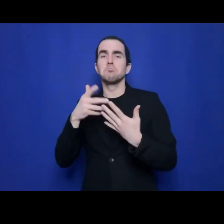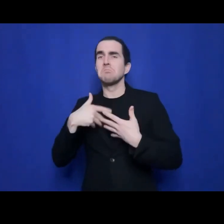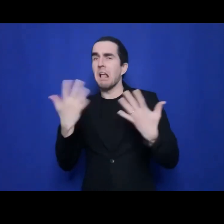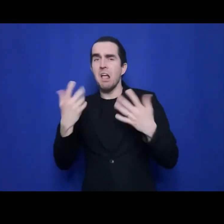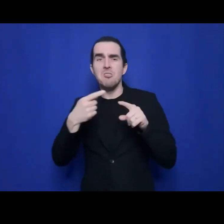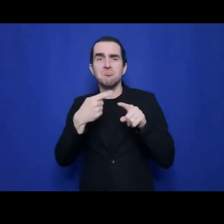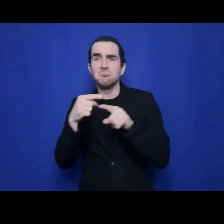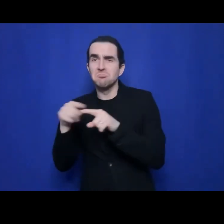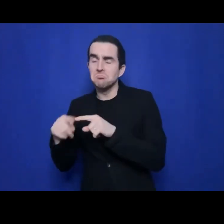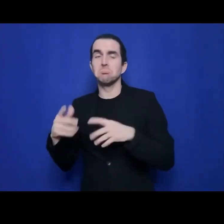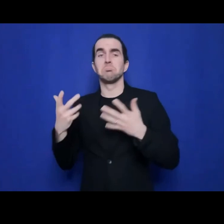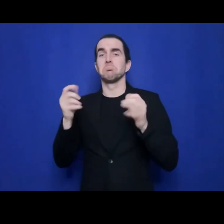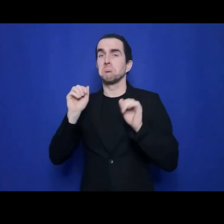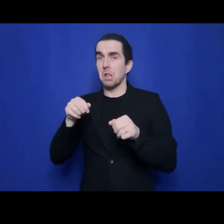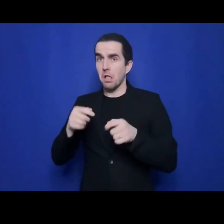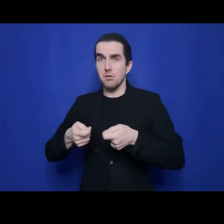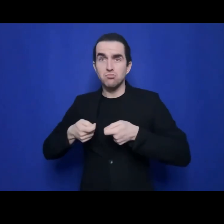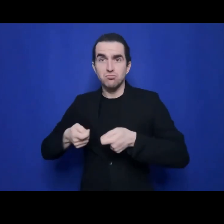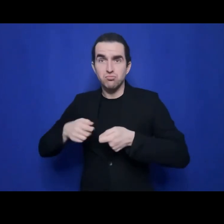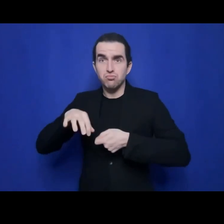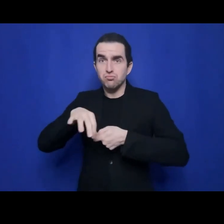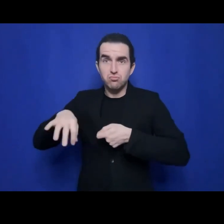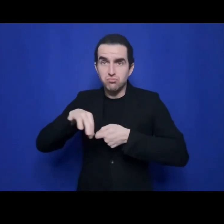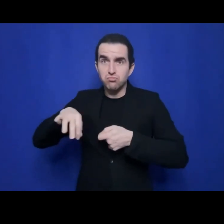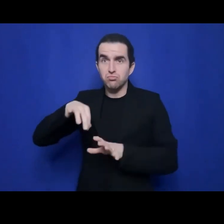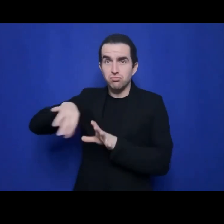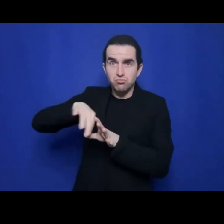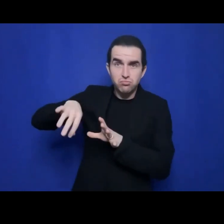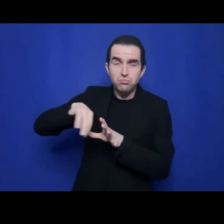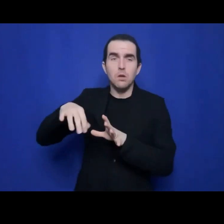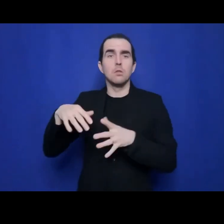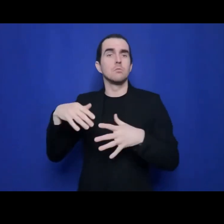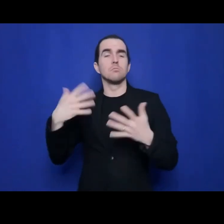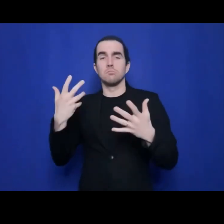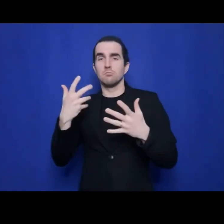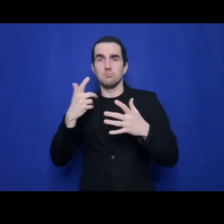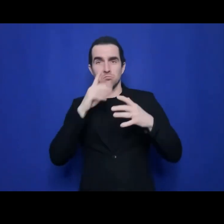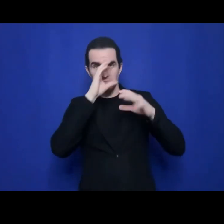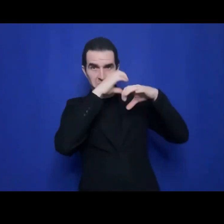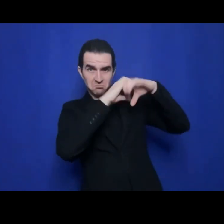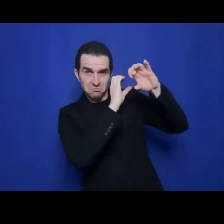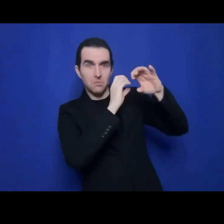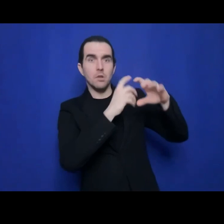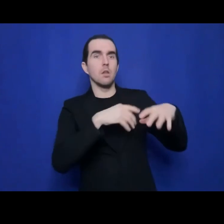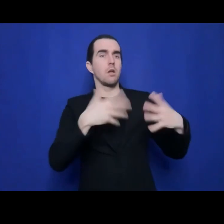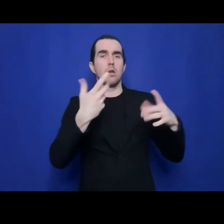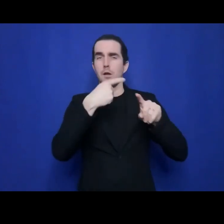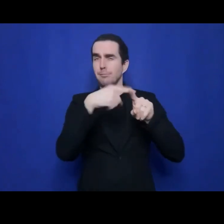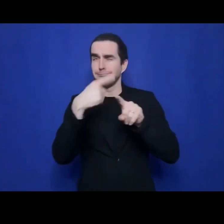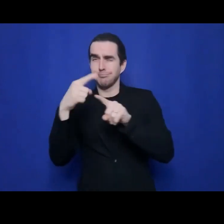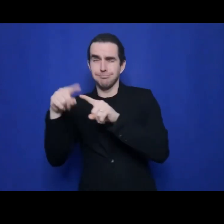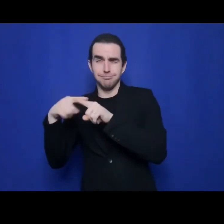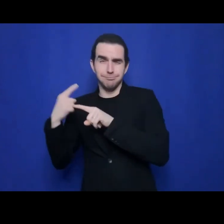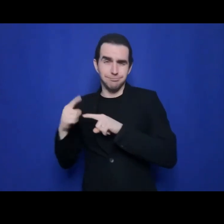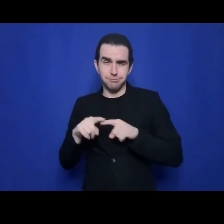any other spaces that nowadays are there. For